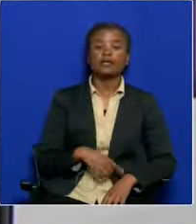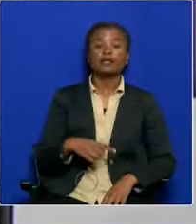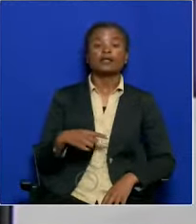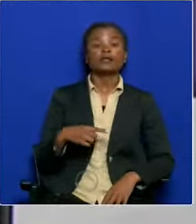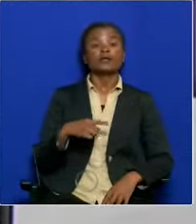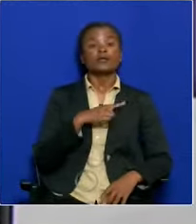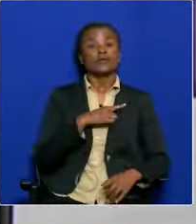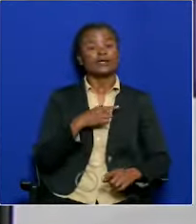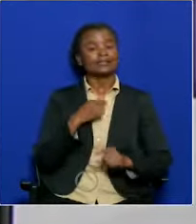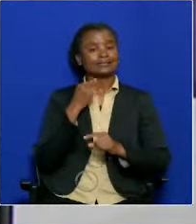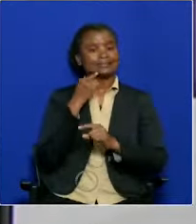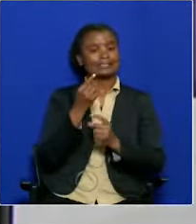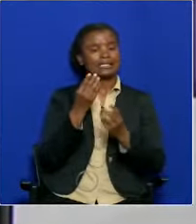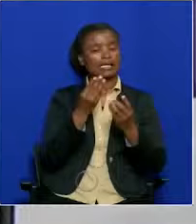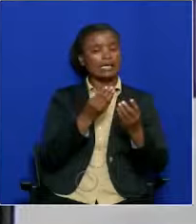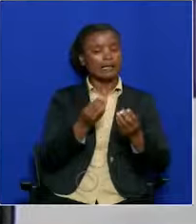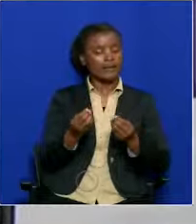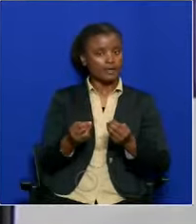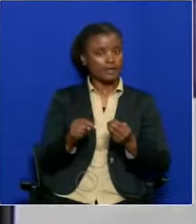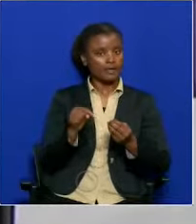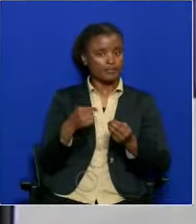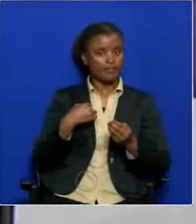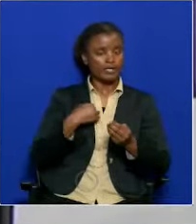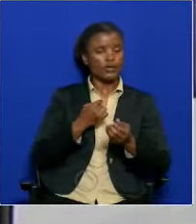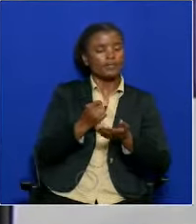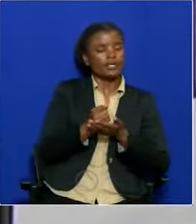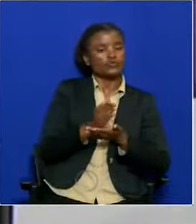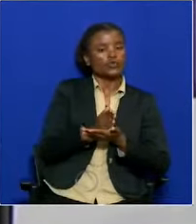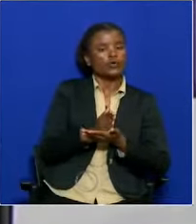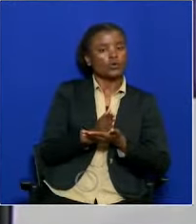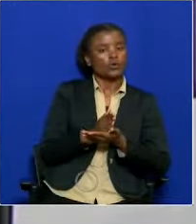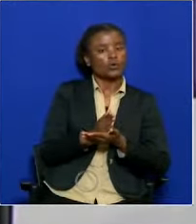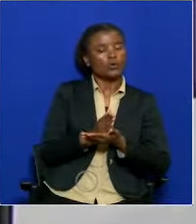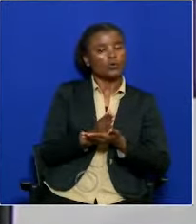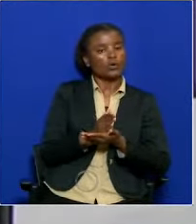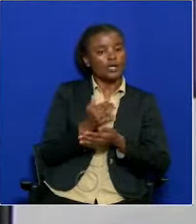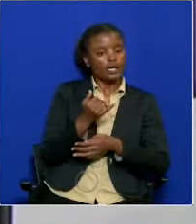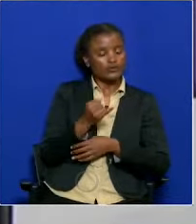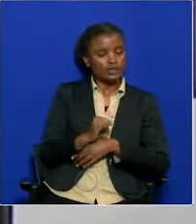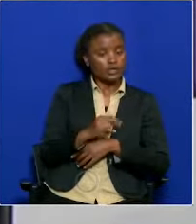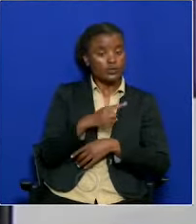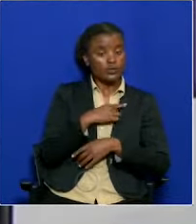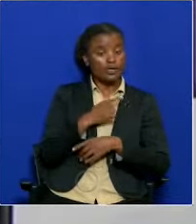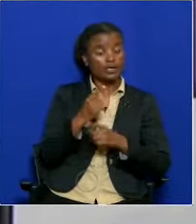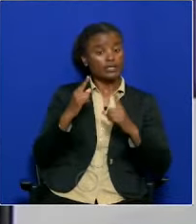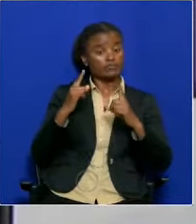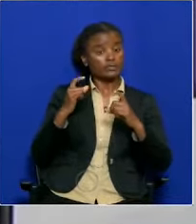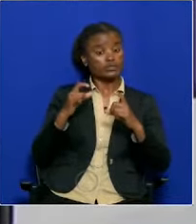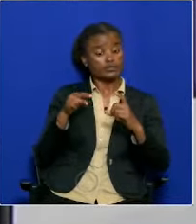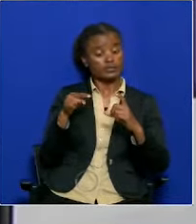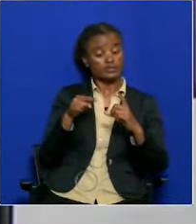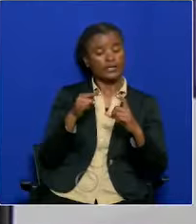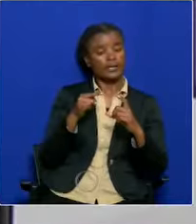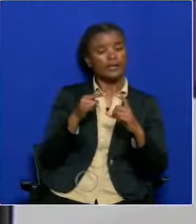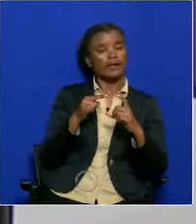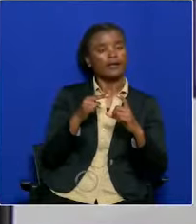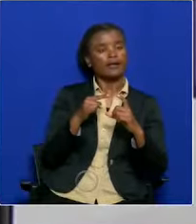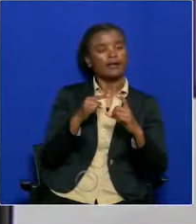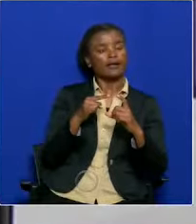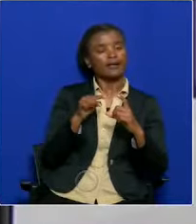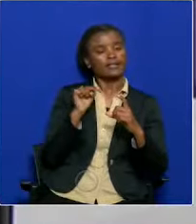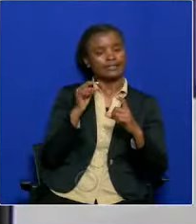verify. Because here on the screenshots he said I can't see the amount.